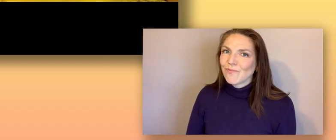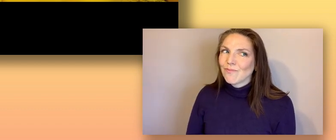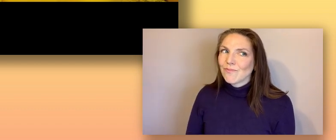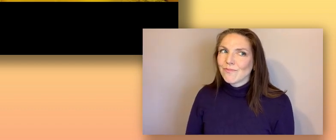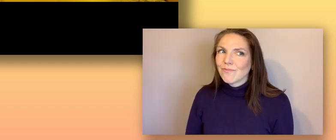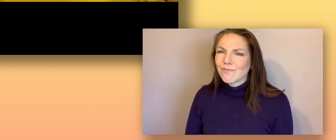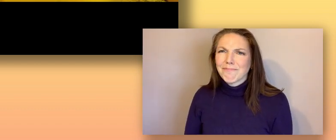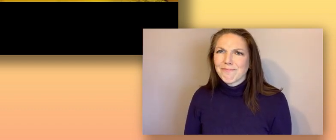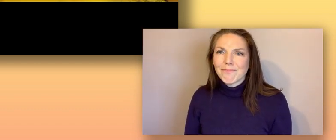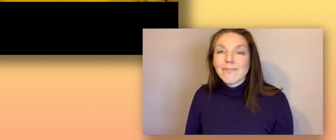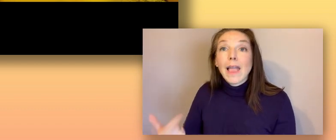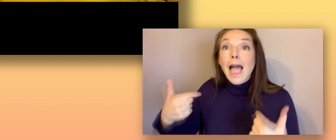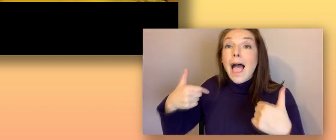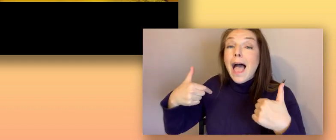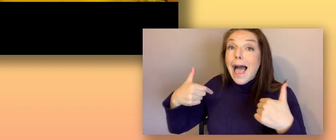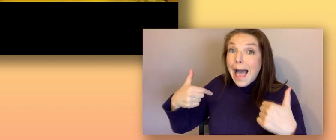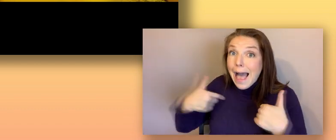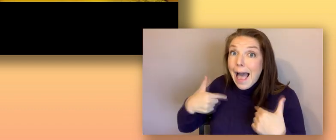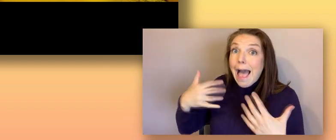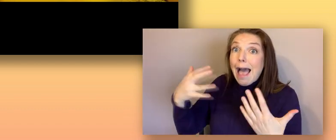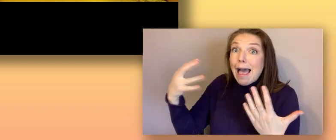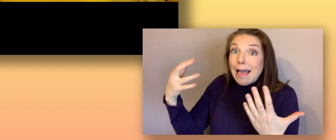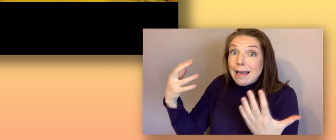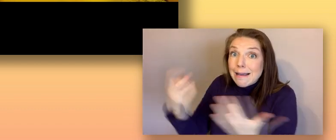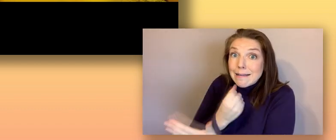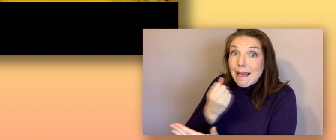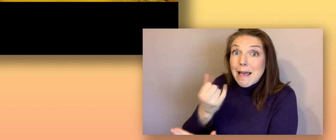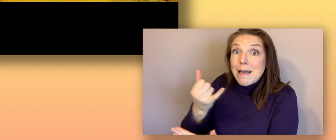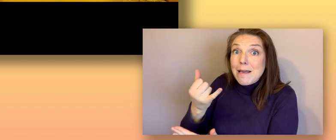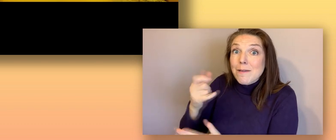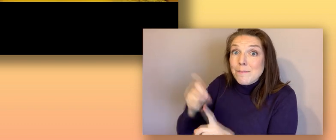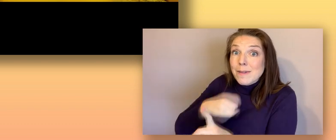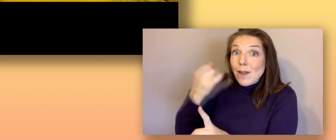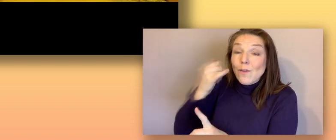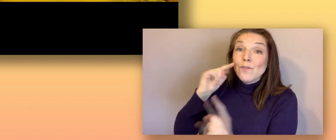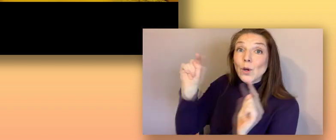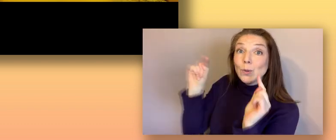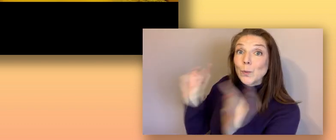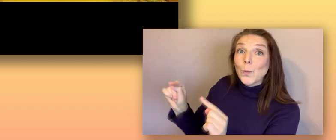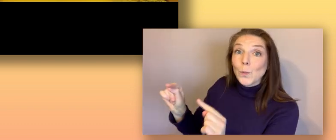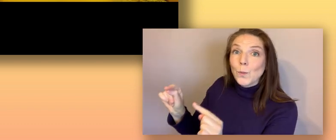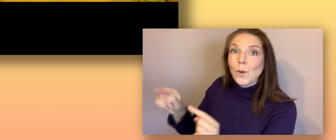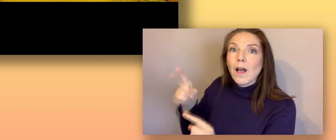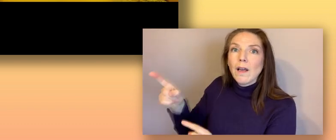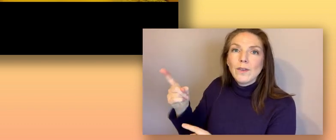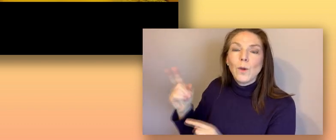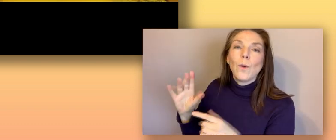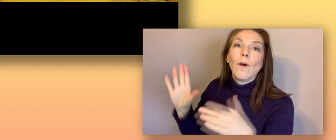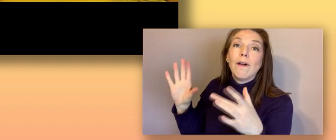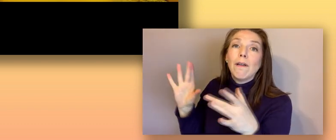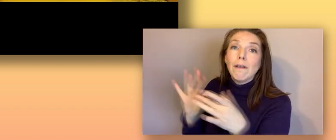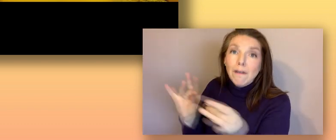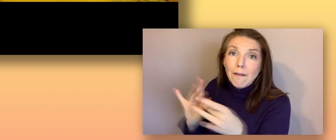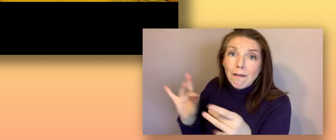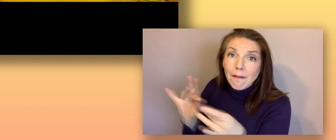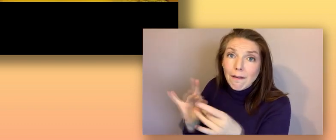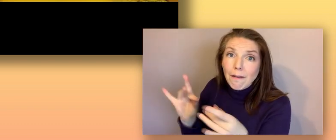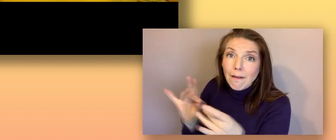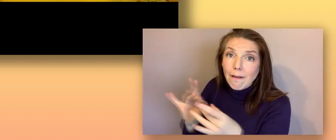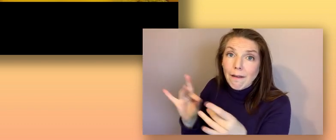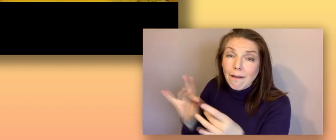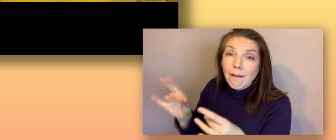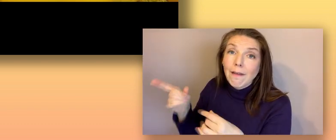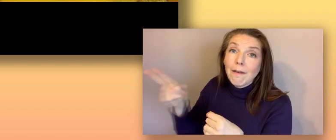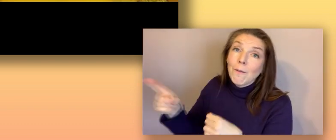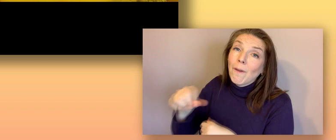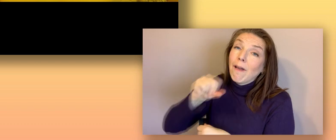so? I got you that banana phone. It was for you. You talked all the time about